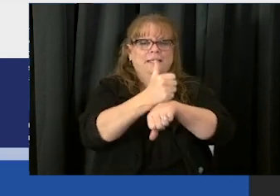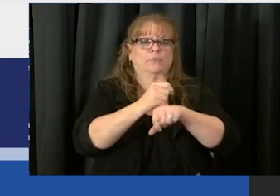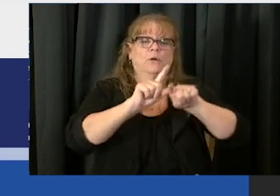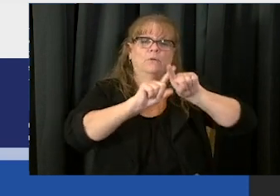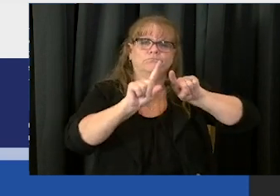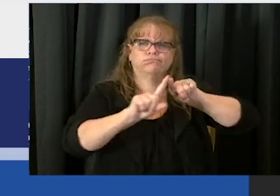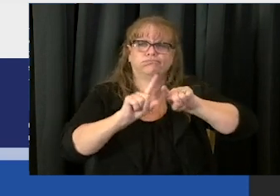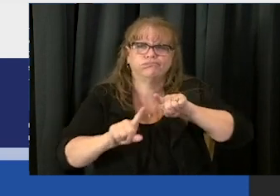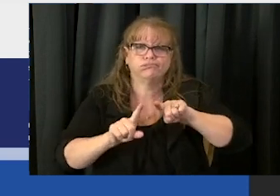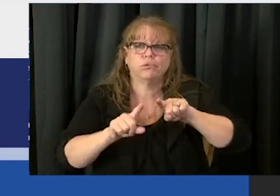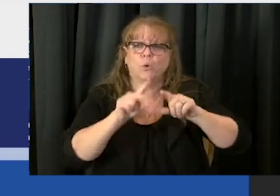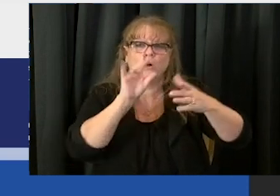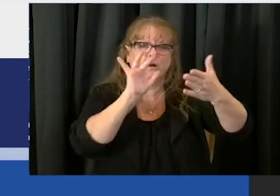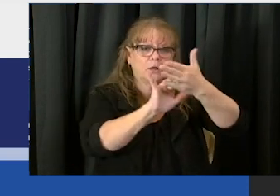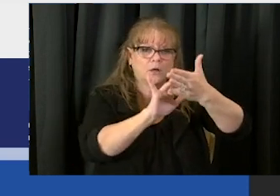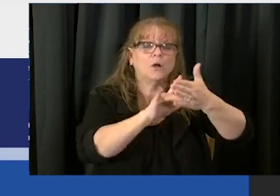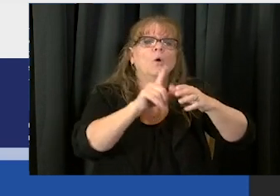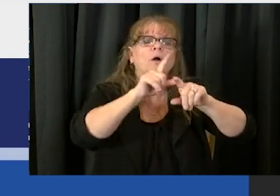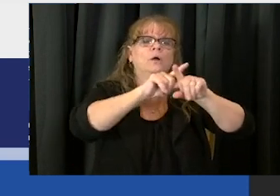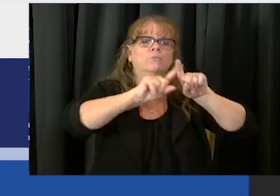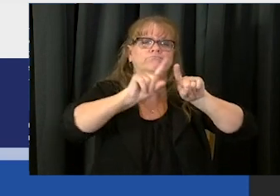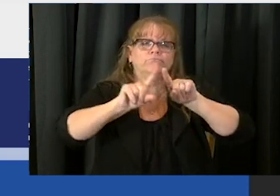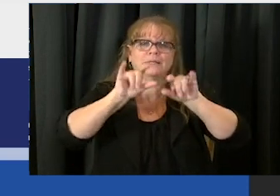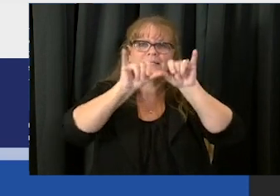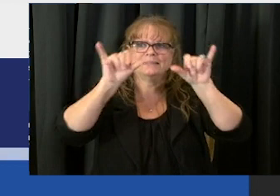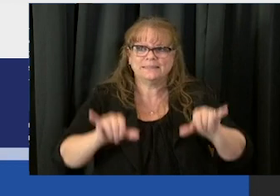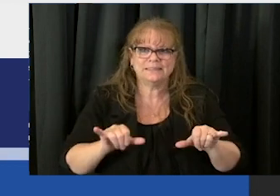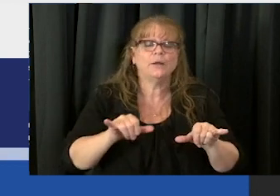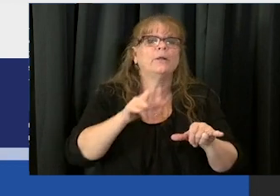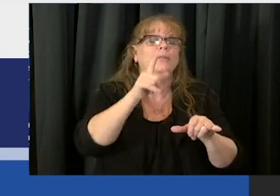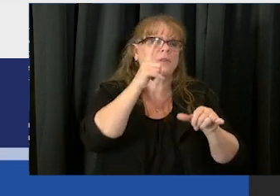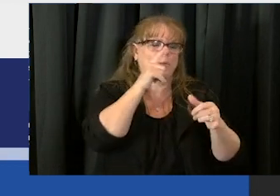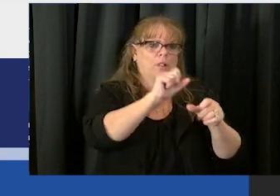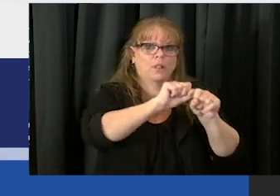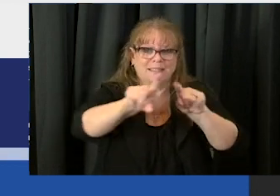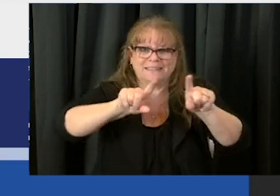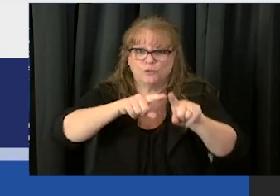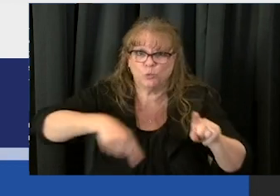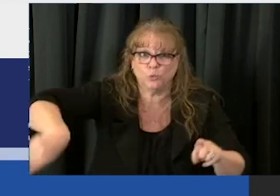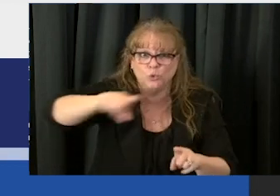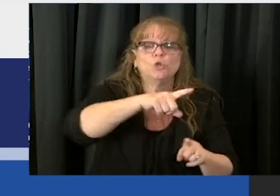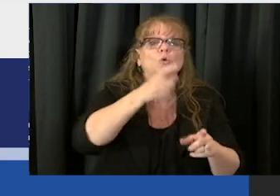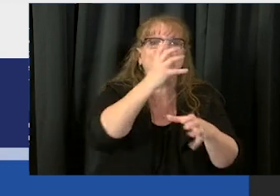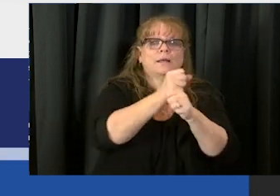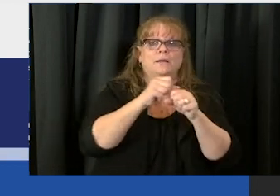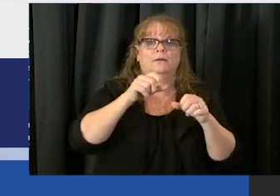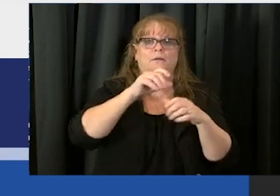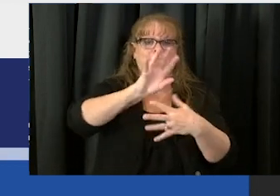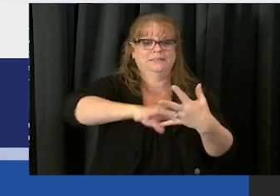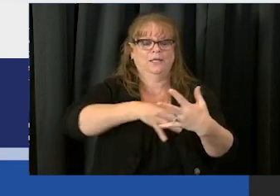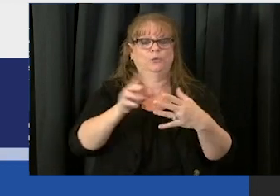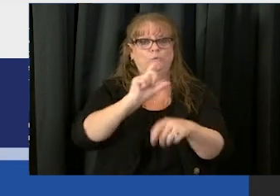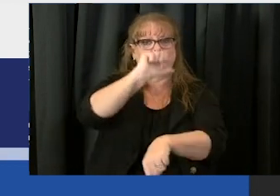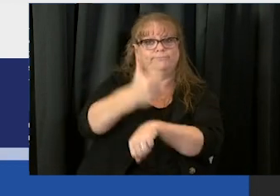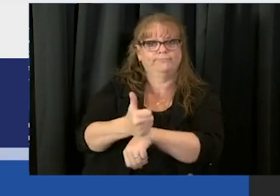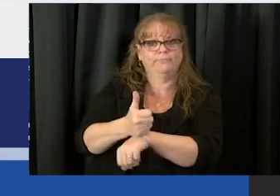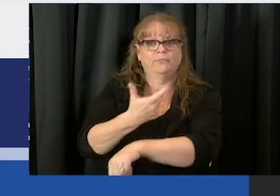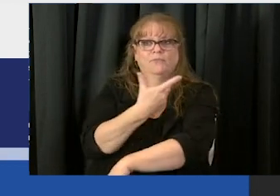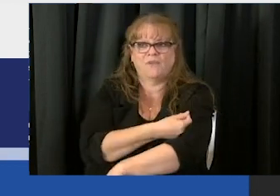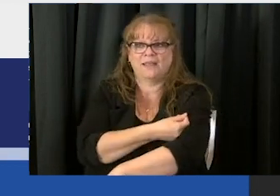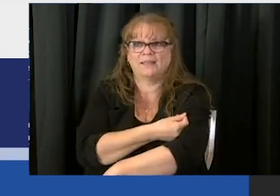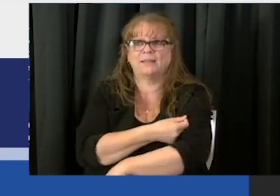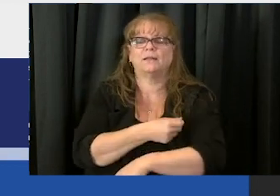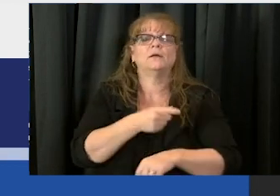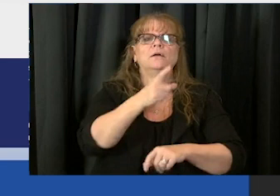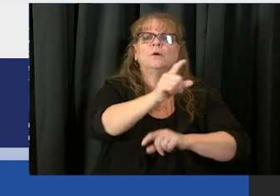without any consideration and no discrimination based on ability to pay or race or color or gender. So those will